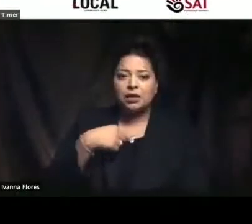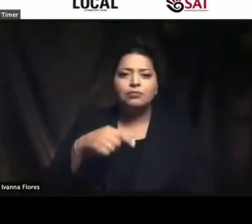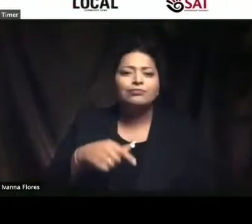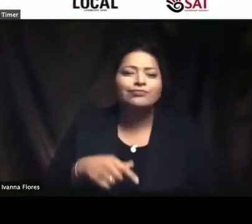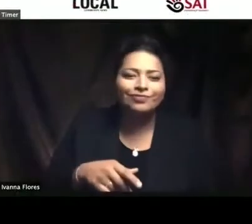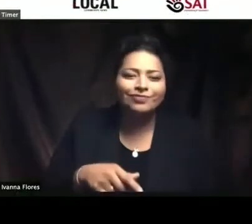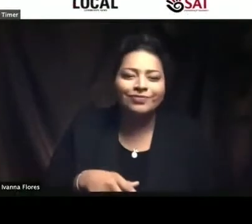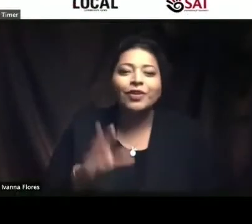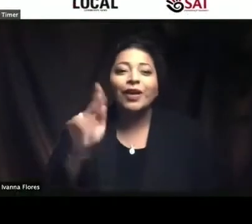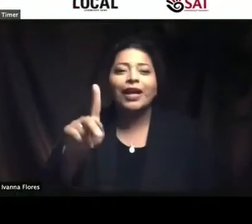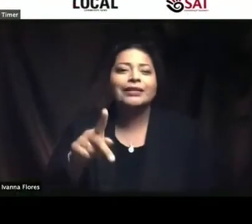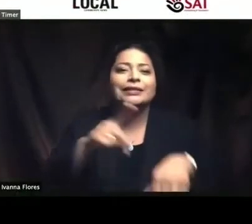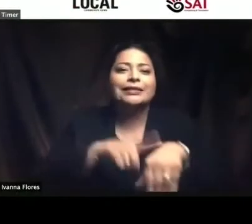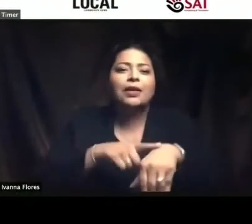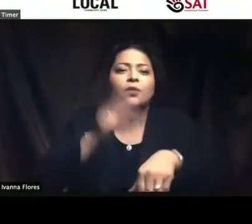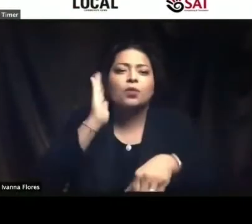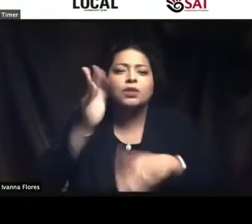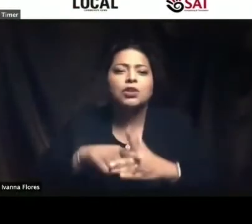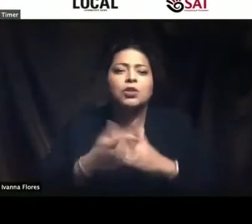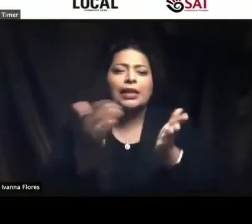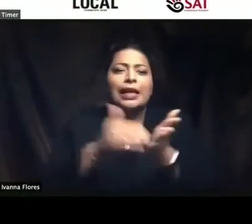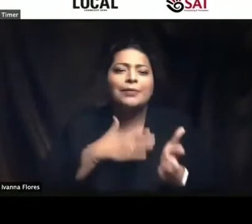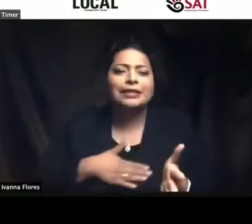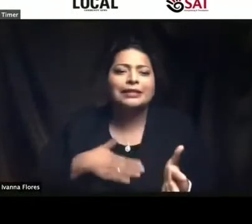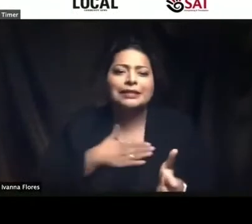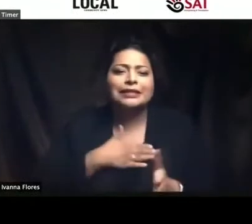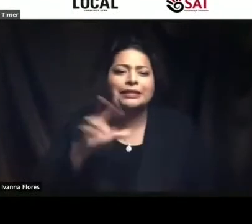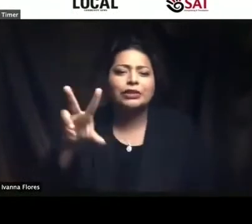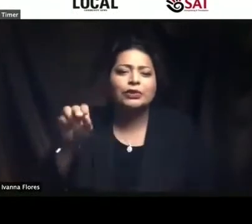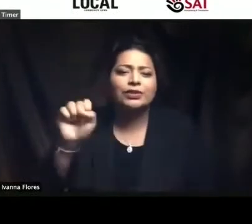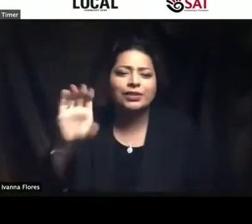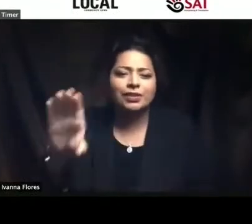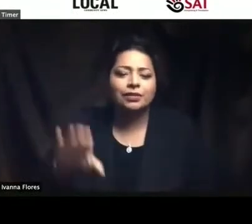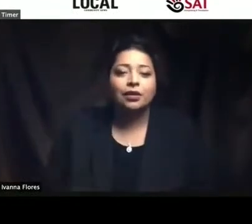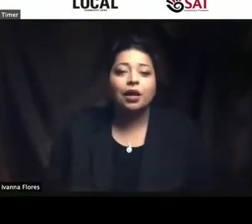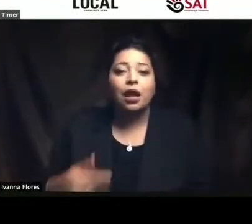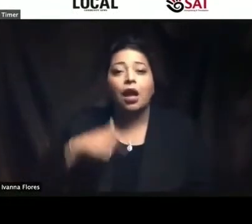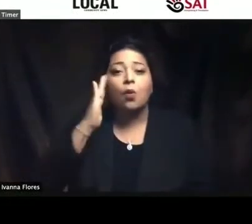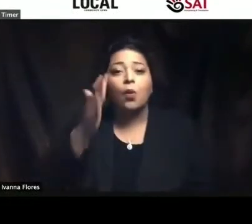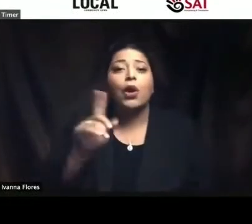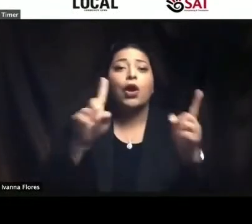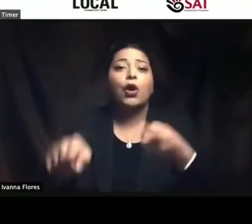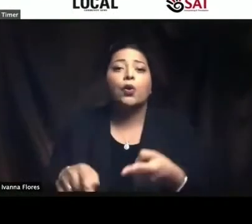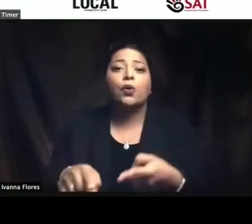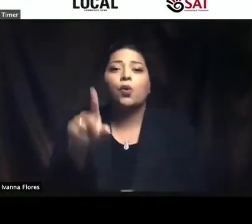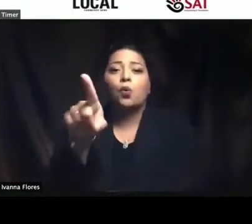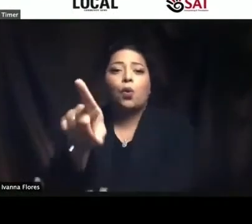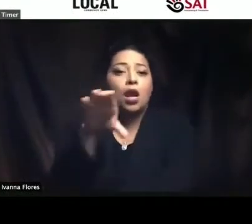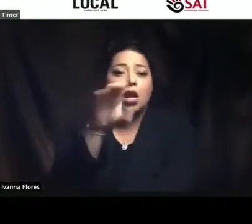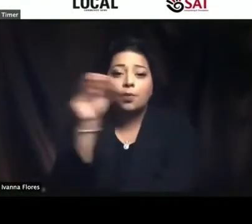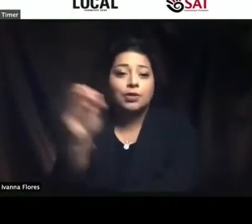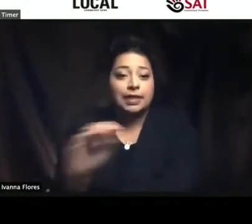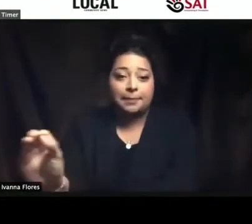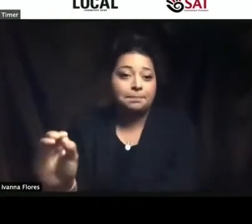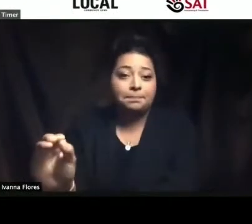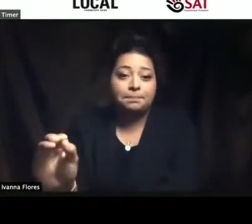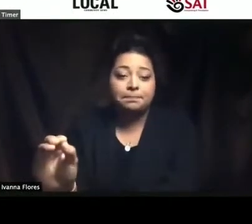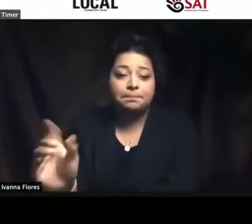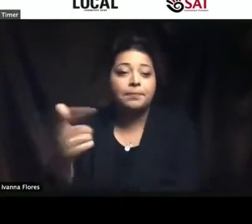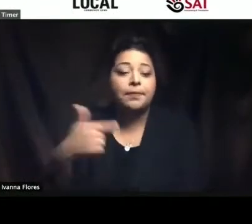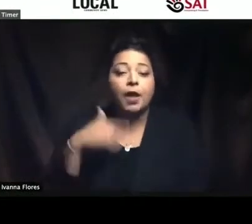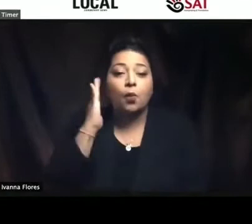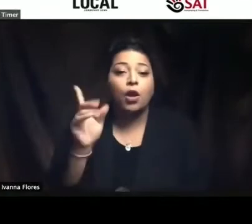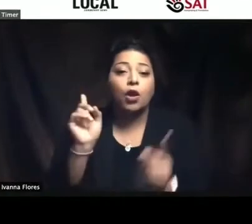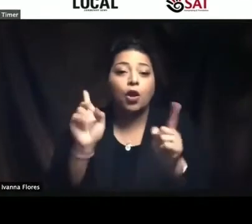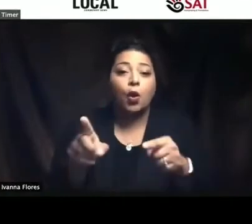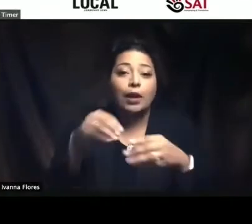Chris. Time clock, would you start over again, please, at 30? So I'm going to attend 100% of them. I'm going to both